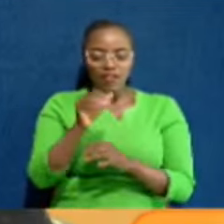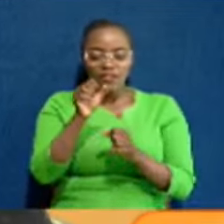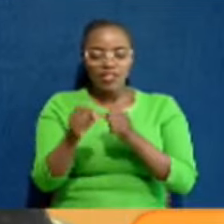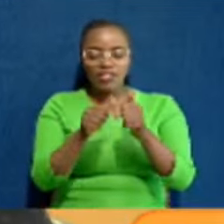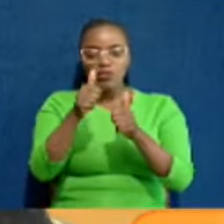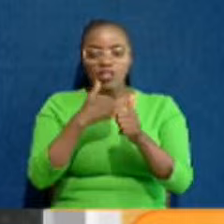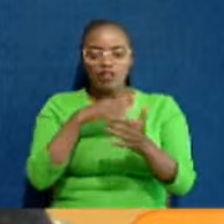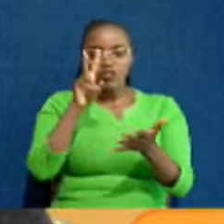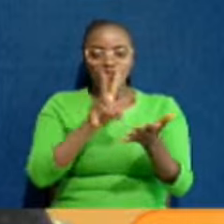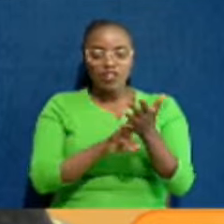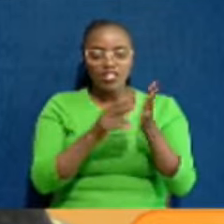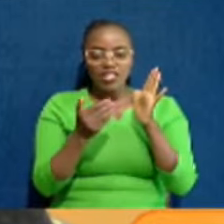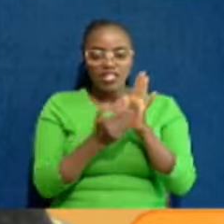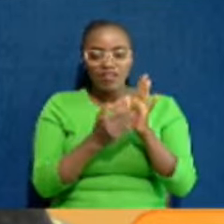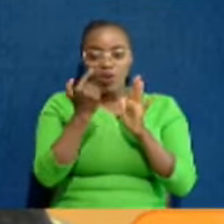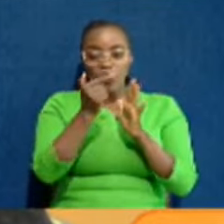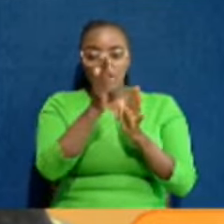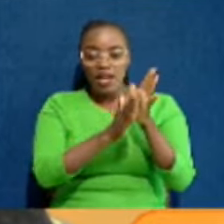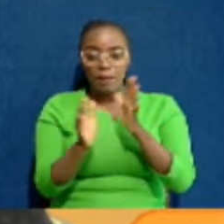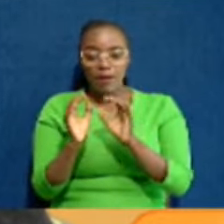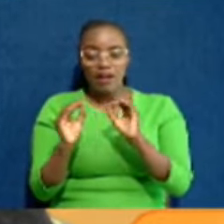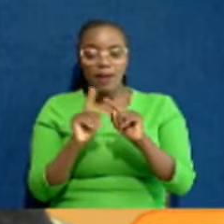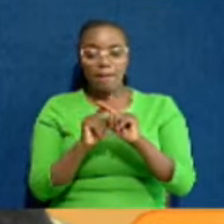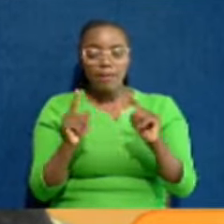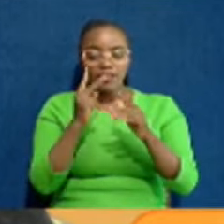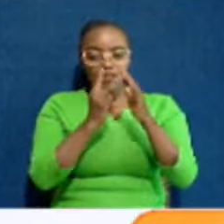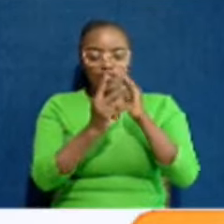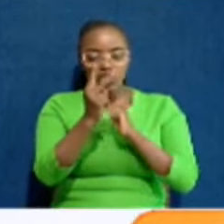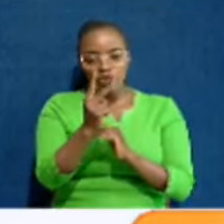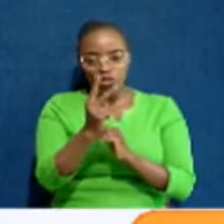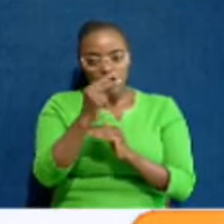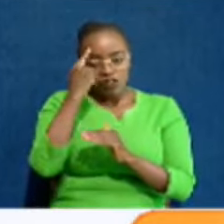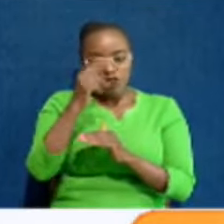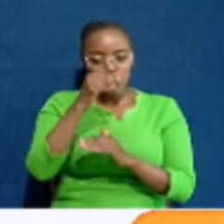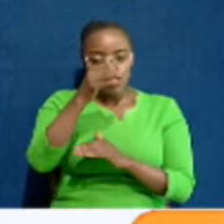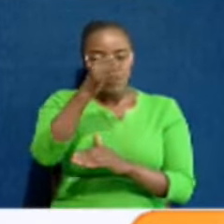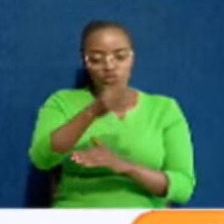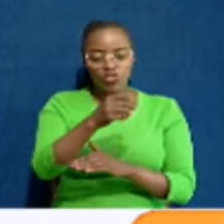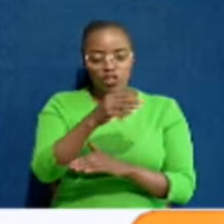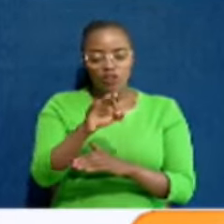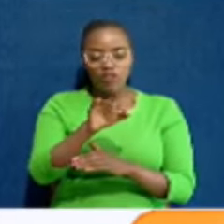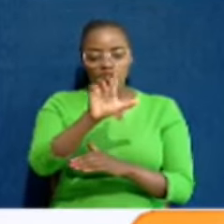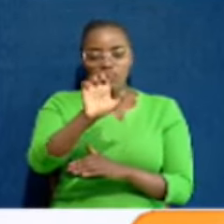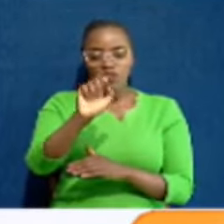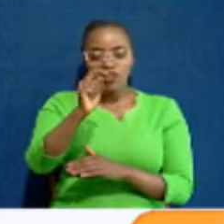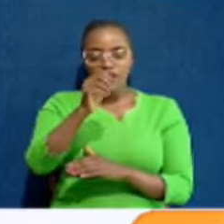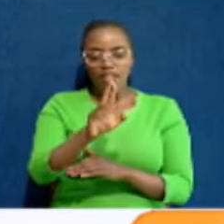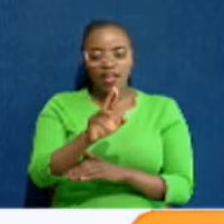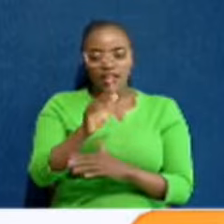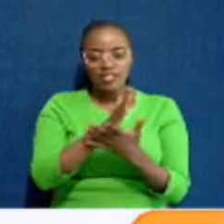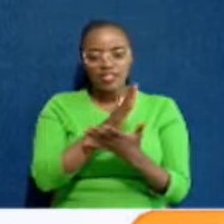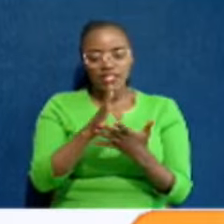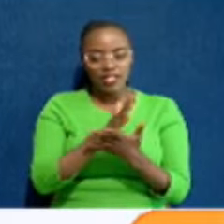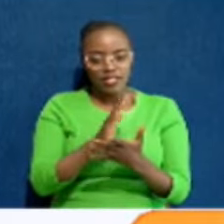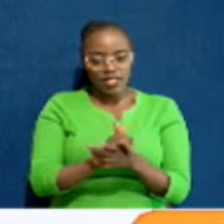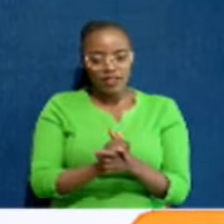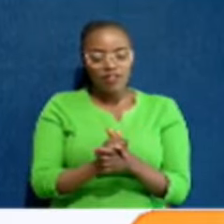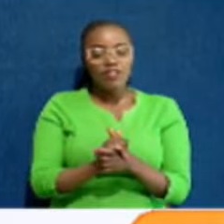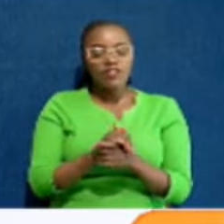to validate here is not just a plan, but a vision for the future of the leather sector.